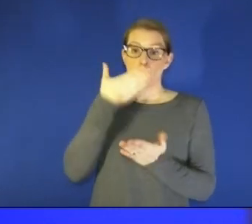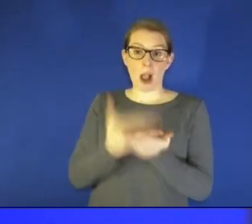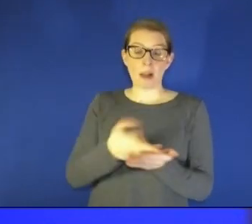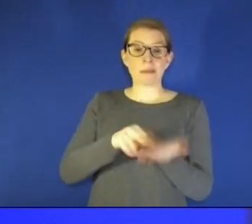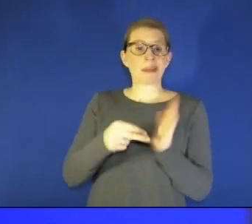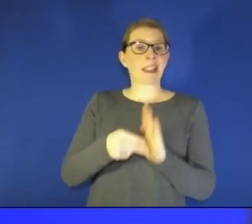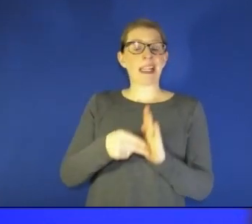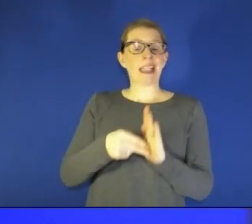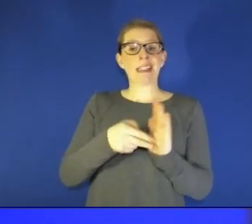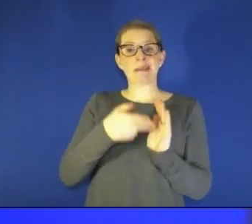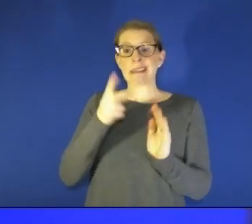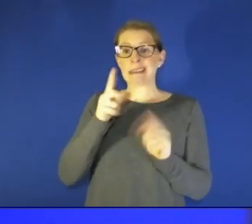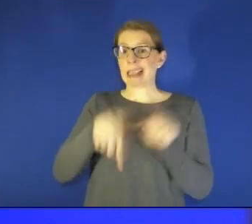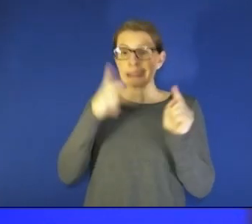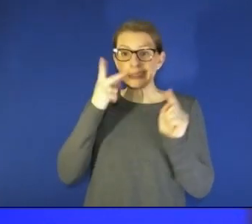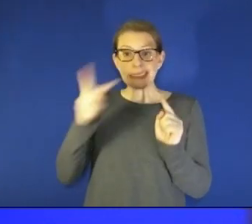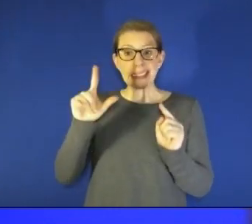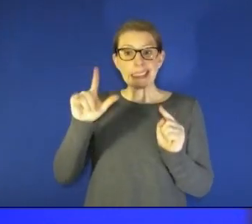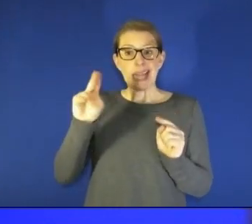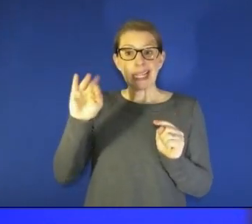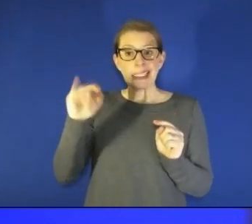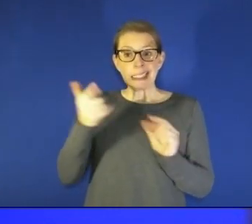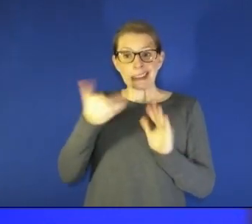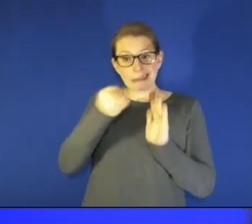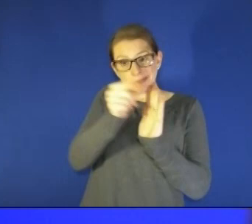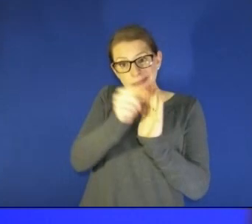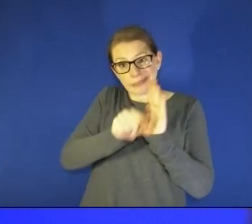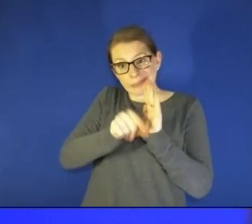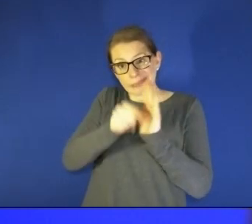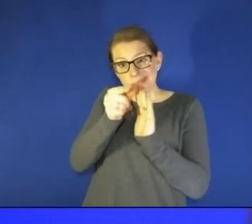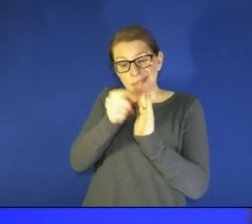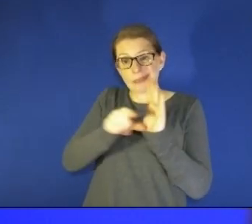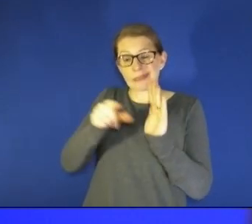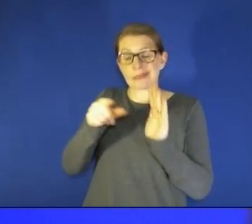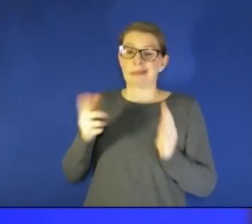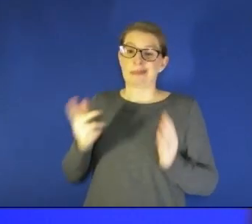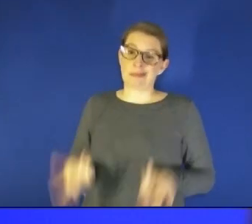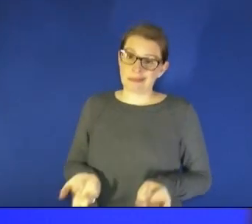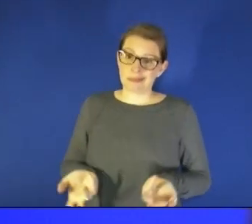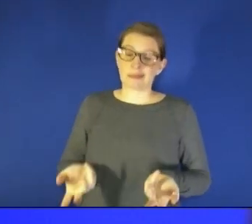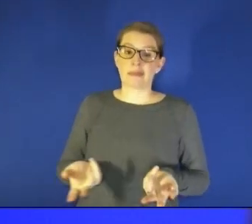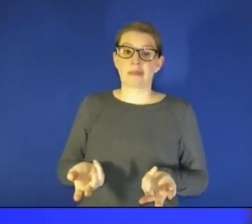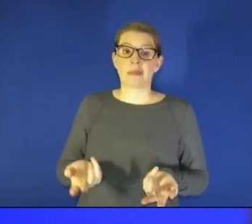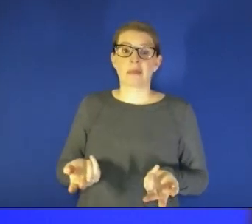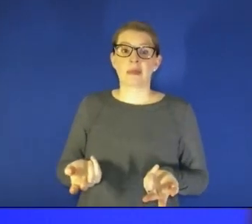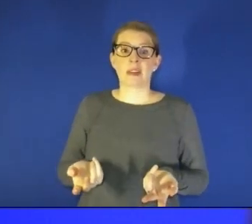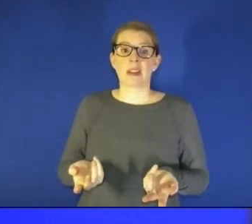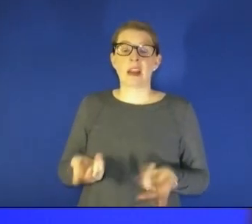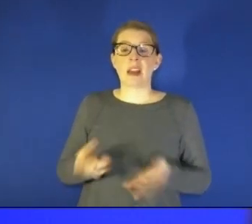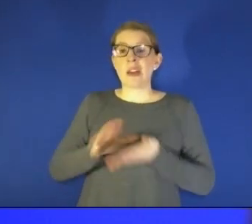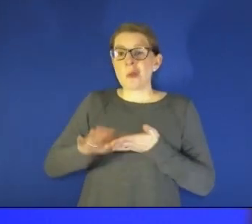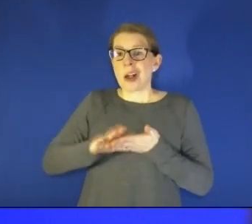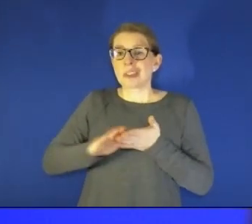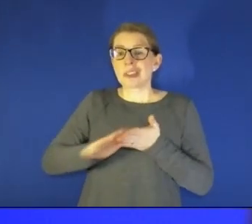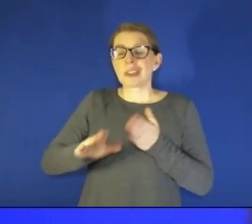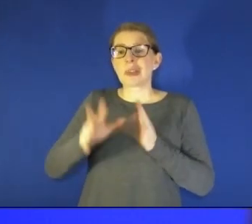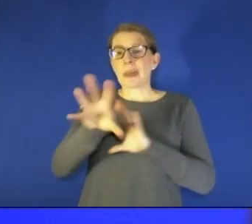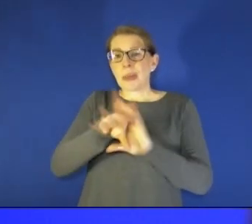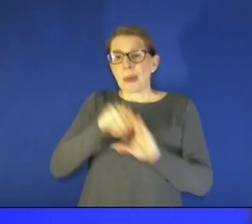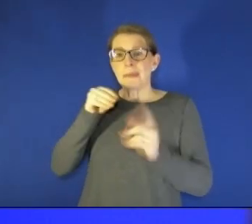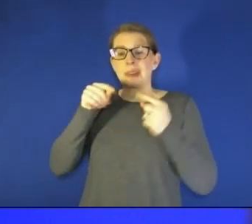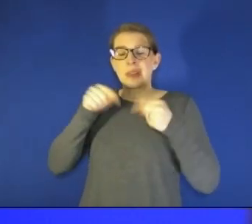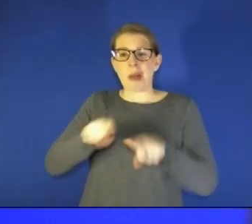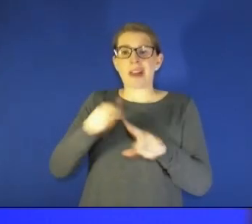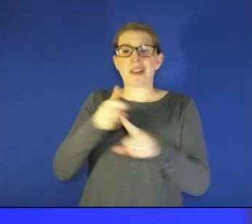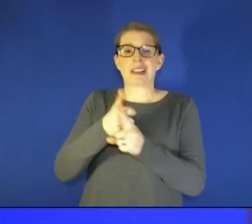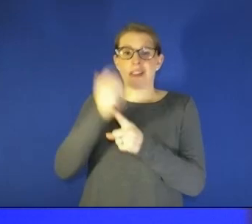of the colon. And if your prep is poor, then we can't see the lining. Despite any maneuvers we may do with irrigation and washing and trying to do stuff while you're asleep,